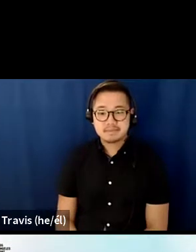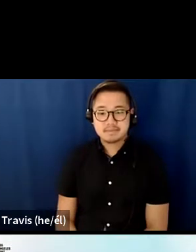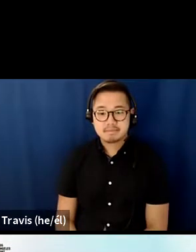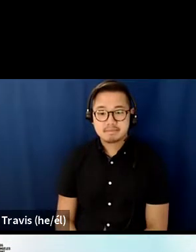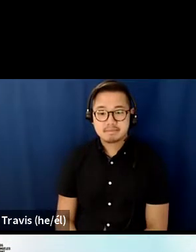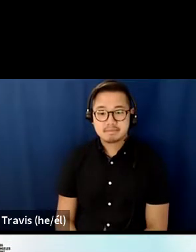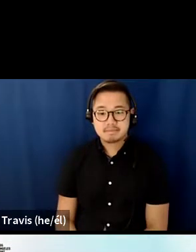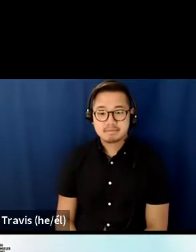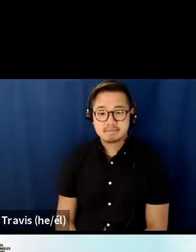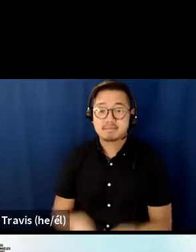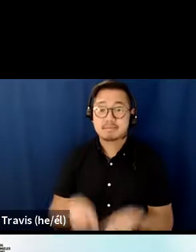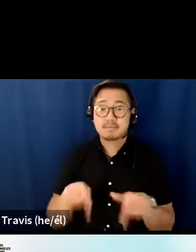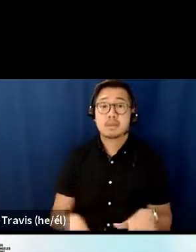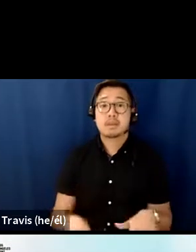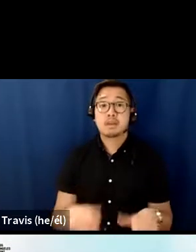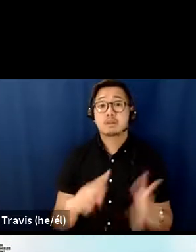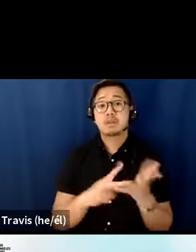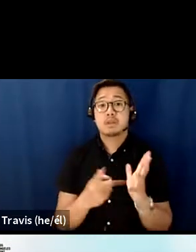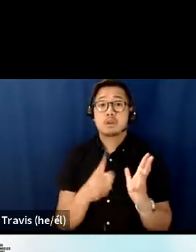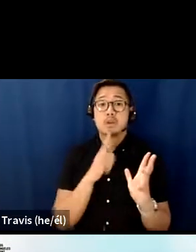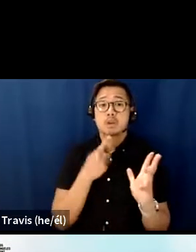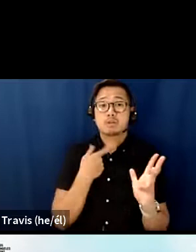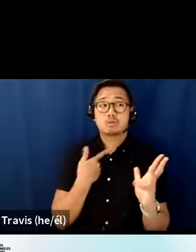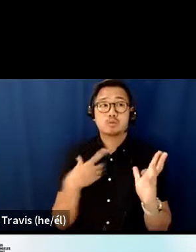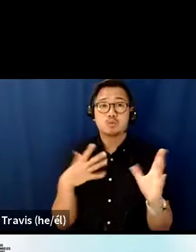This is not for show. This is